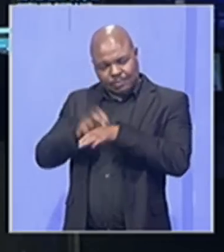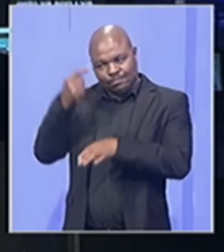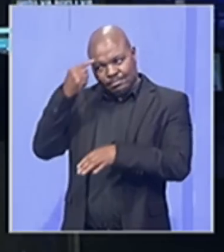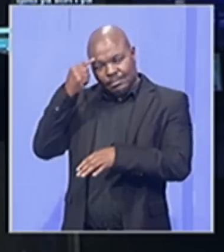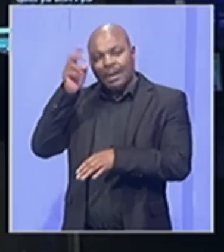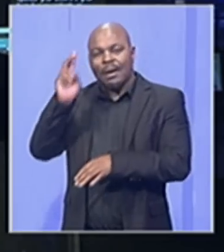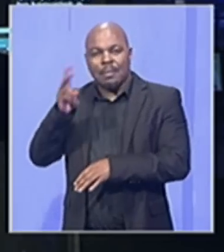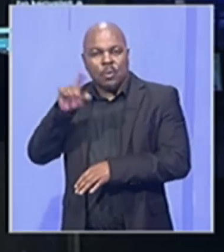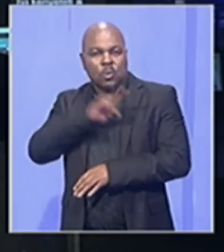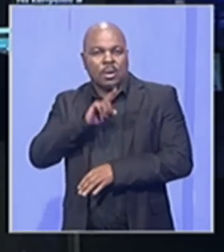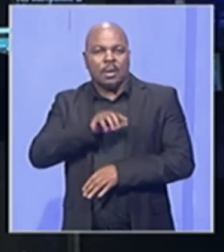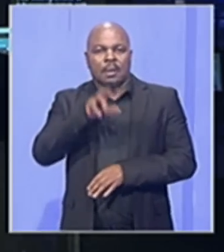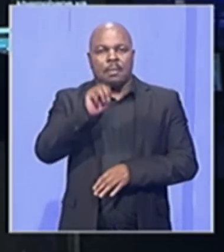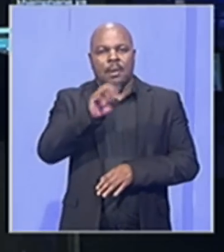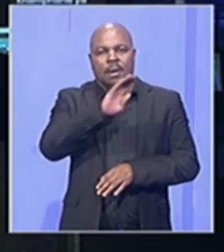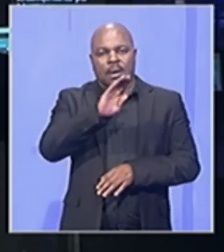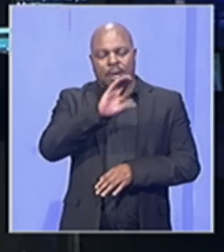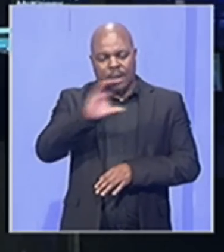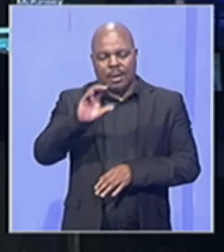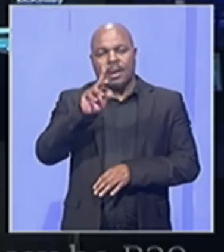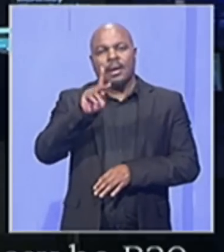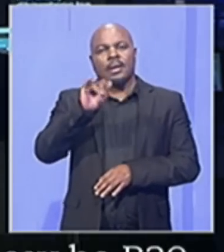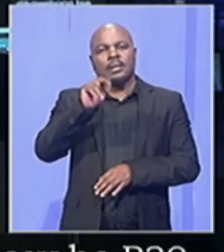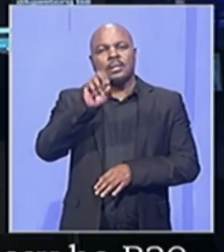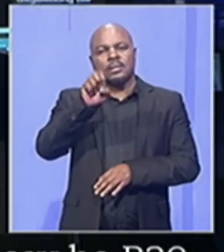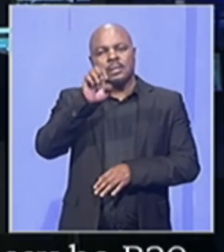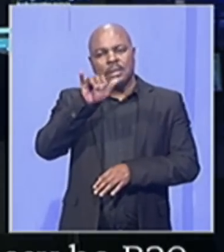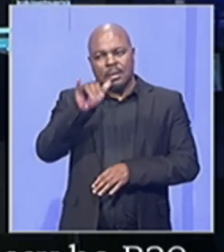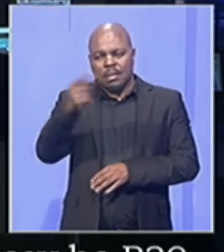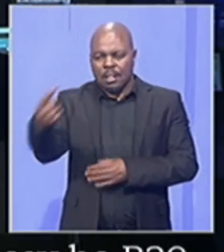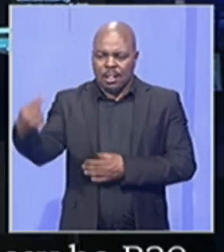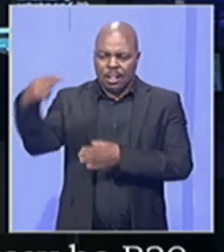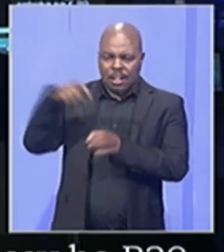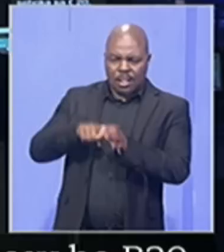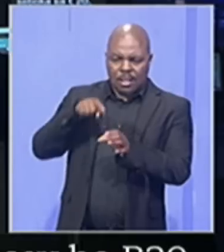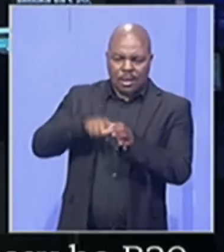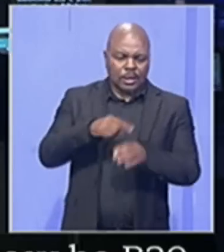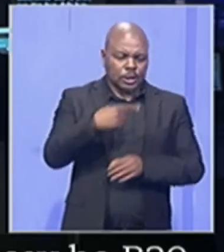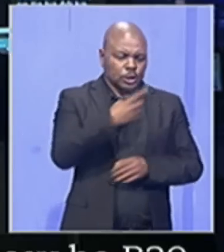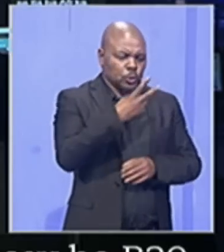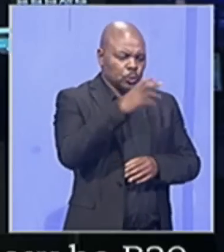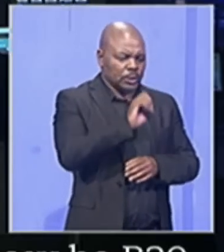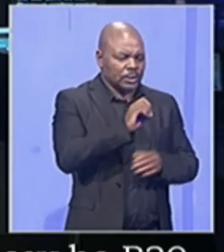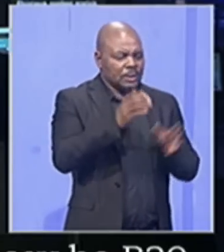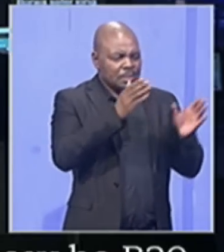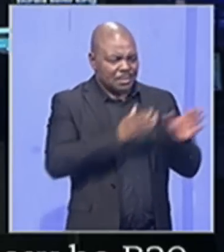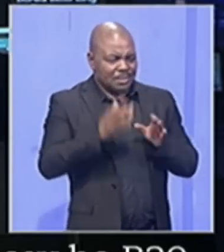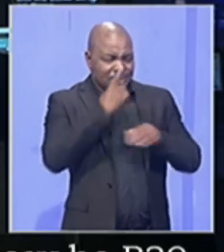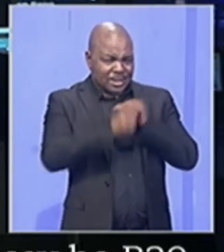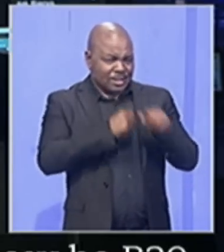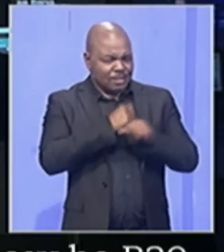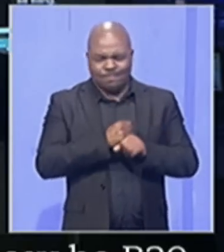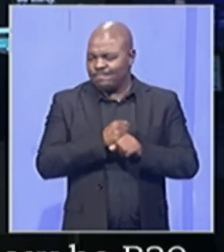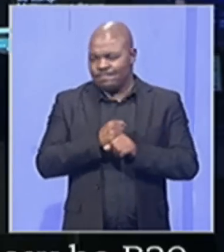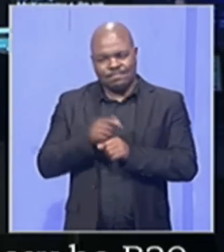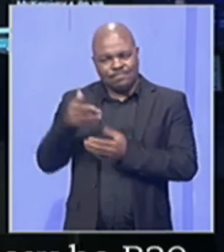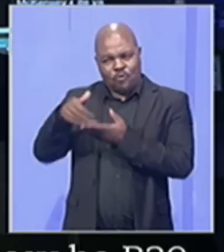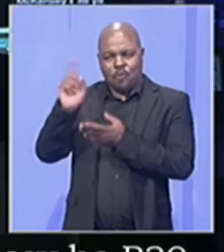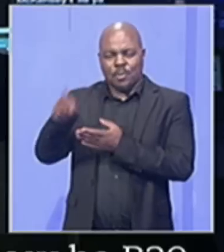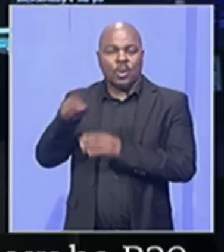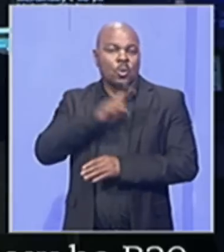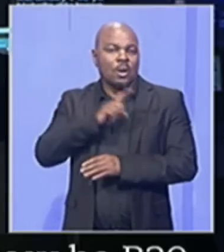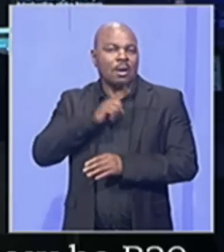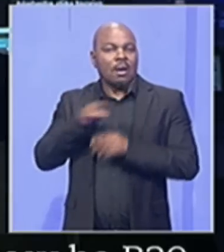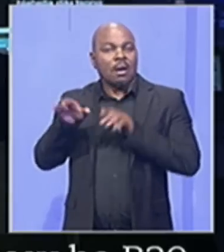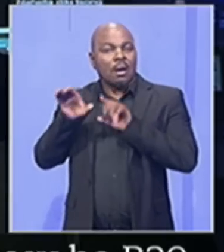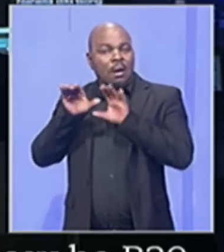kenyeletsa khampani ya McKinsey dikgwebong tse lokisetsang seboka sa G20 se tla ba Afrika Borwa selemong se tlang. McKinsey ile a hlella diketsong tsa